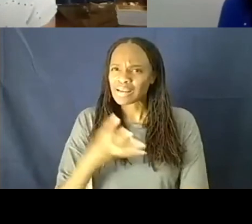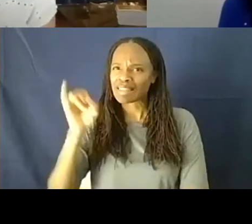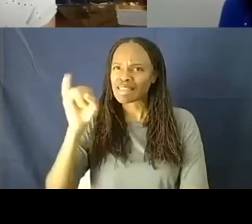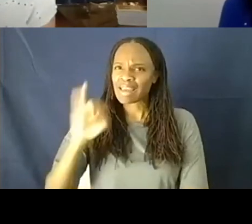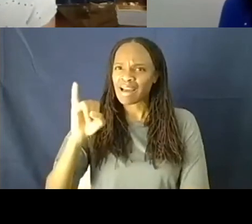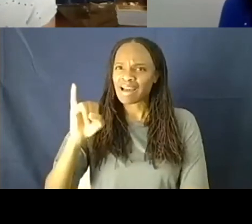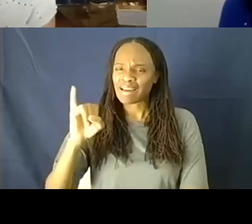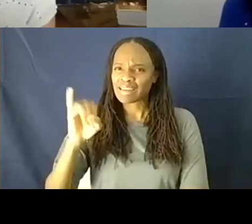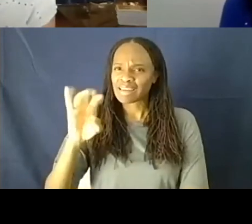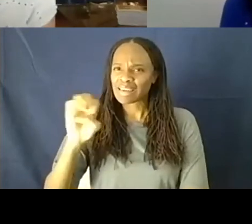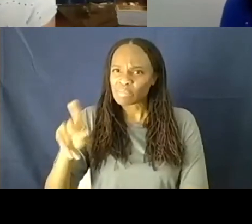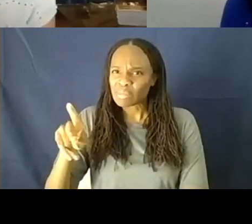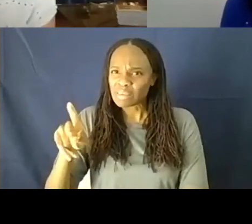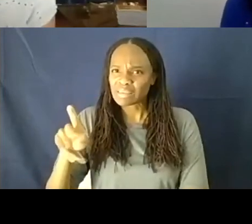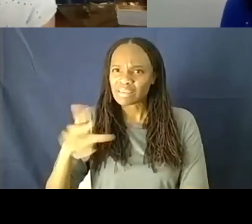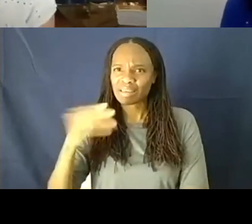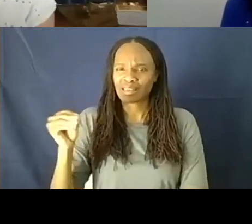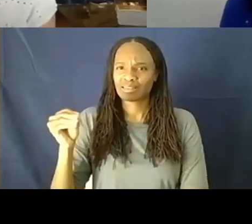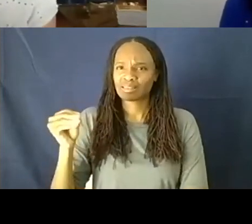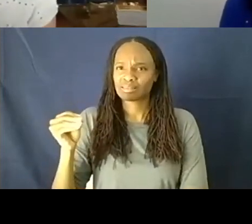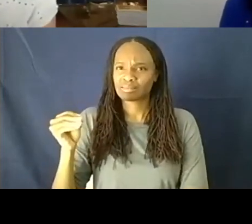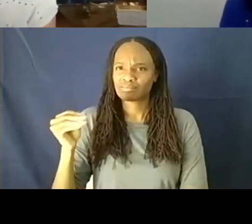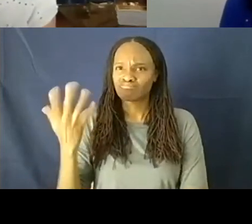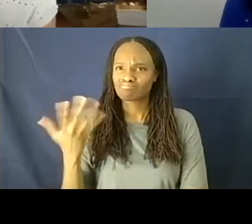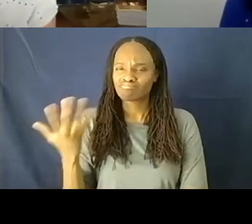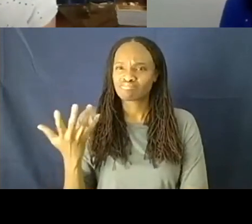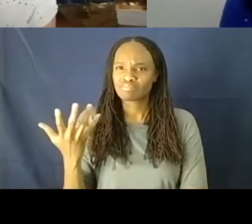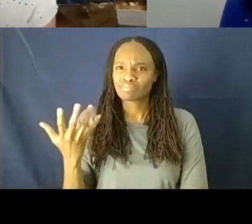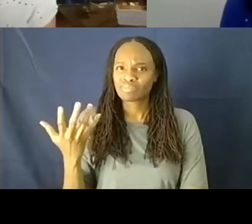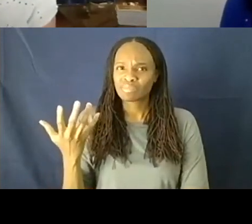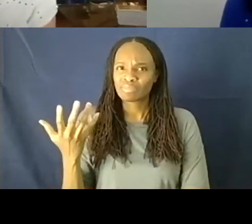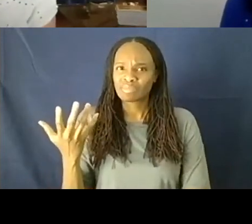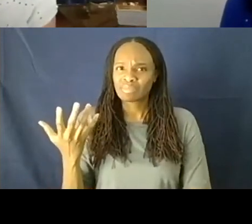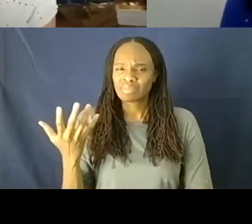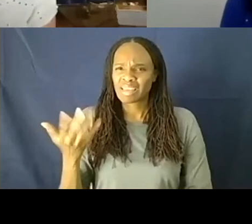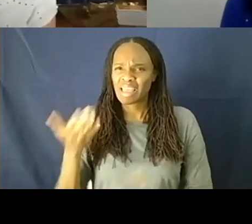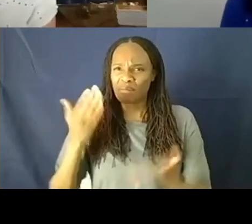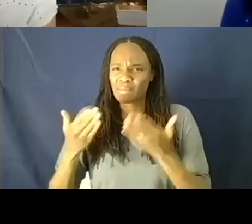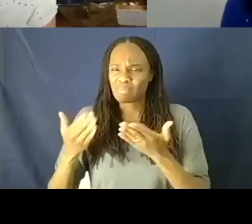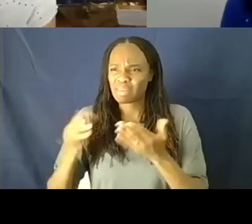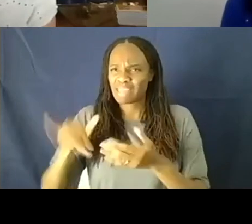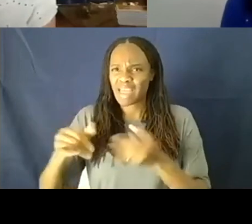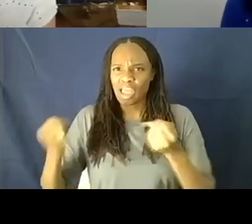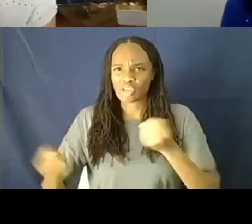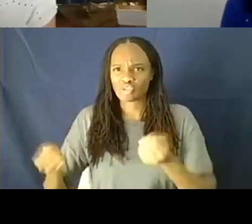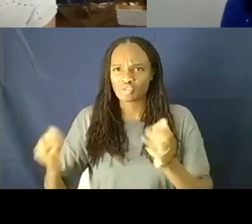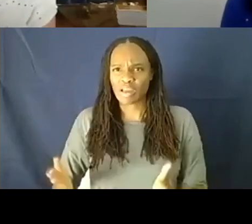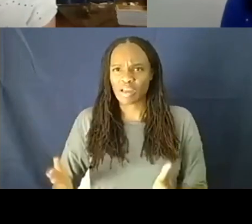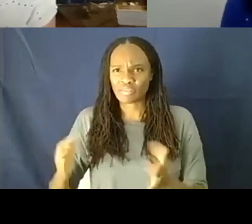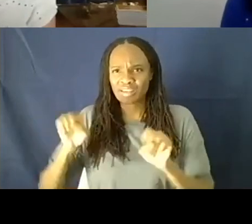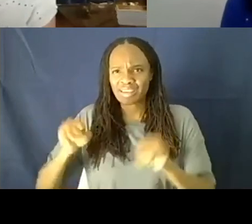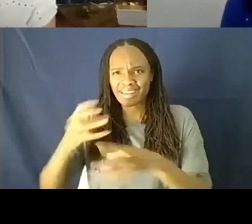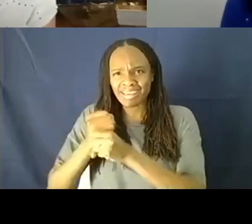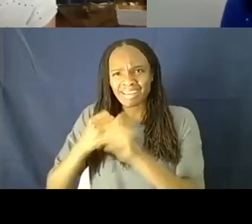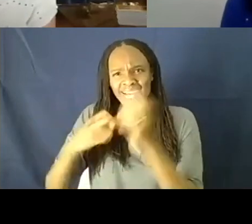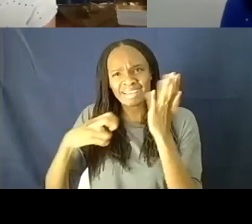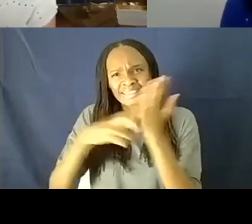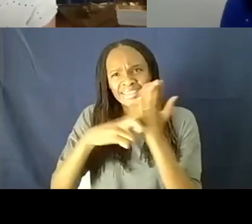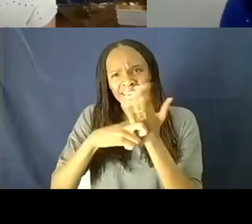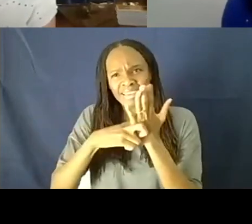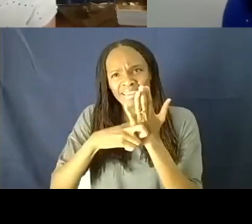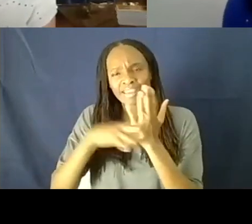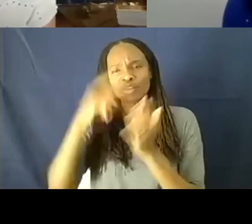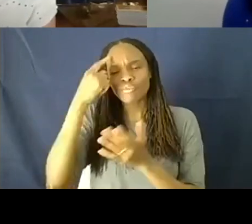own Department of Transportation might ticket somebody for or a school bus for picking up a